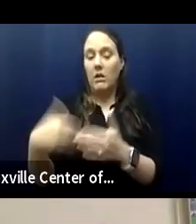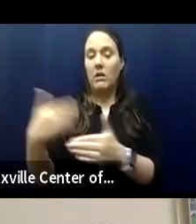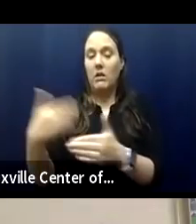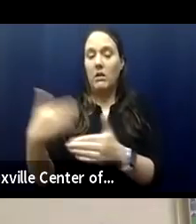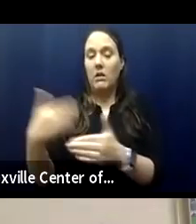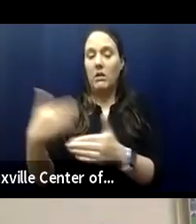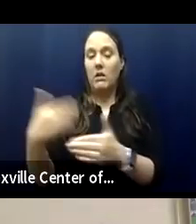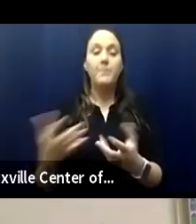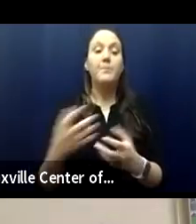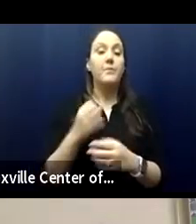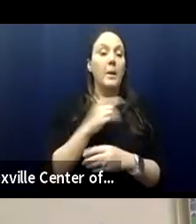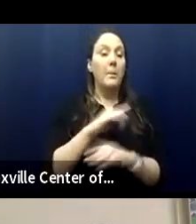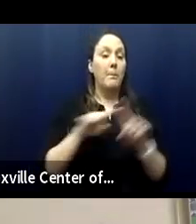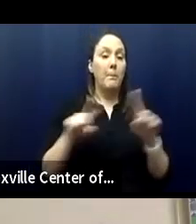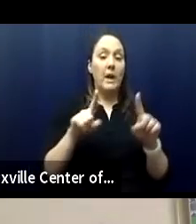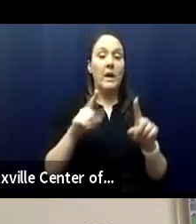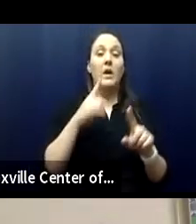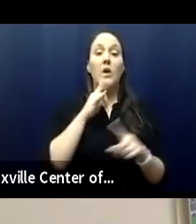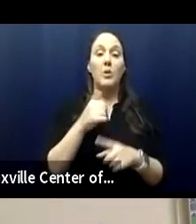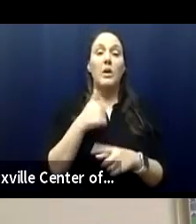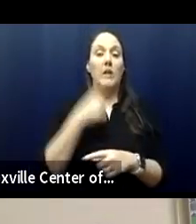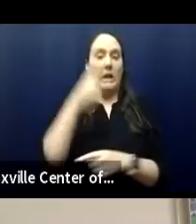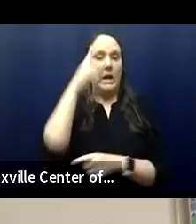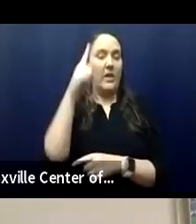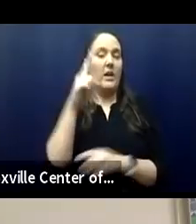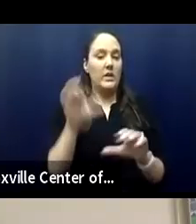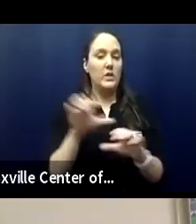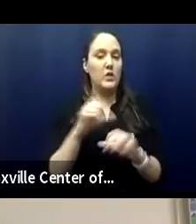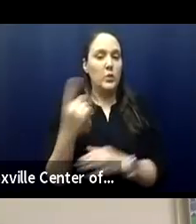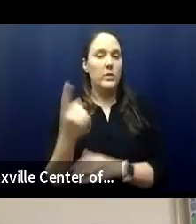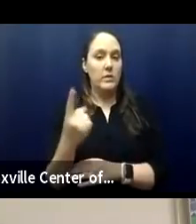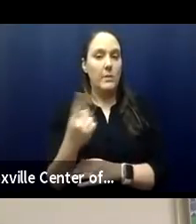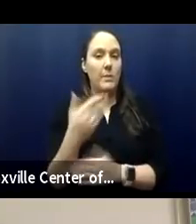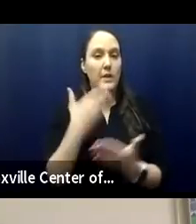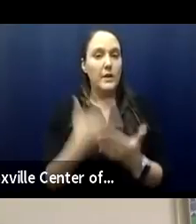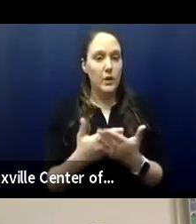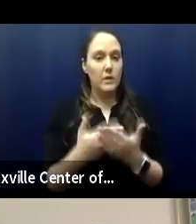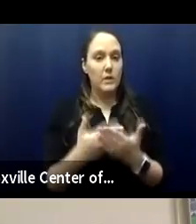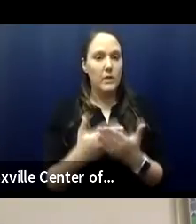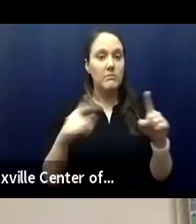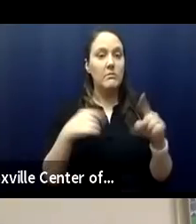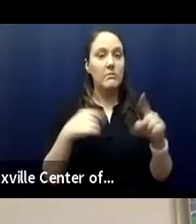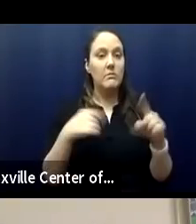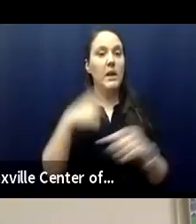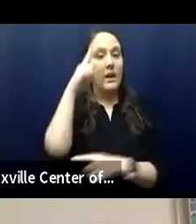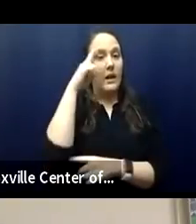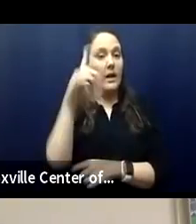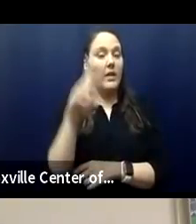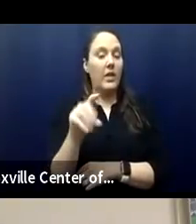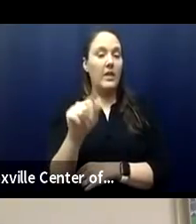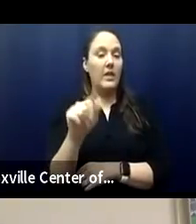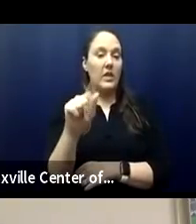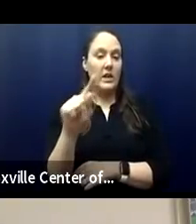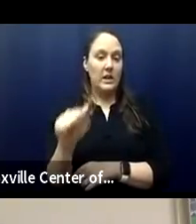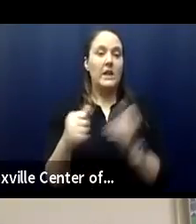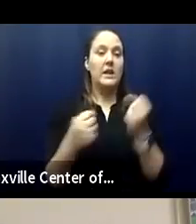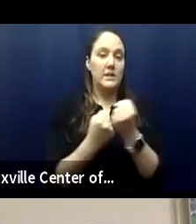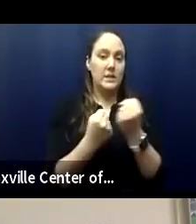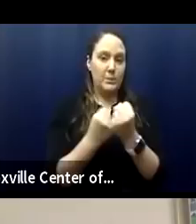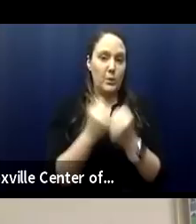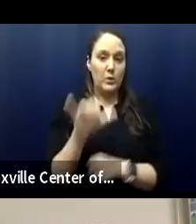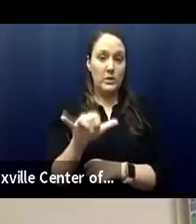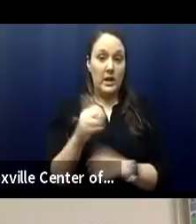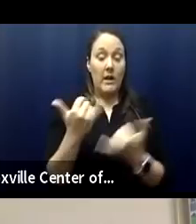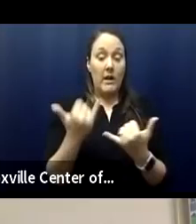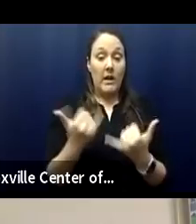sense that it's doing something. And I think the data is showing is supporting that. Now the question will be, when you start to